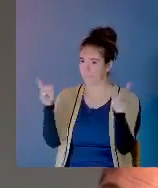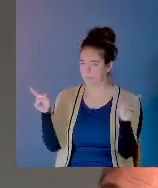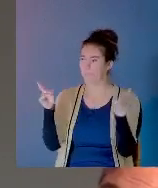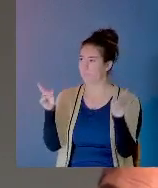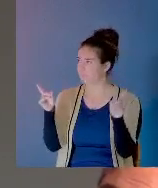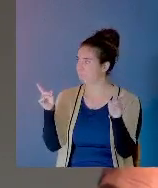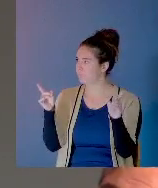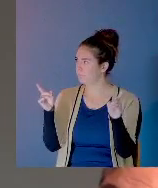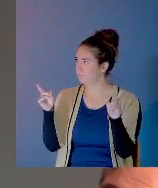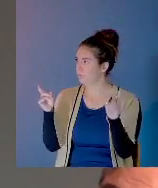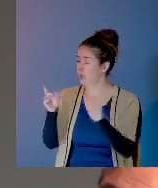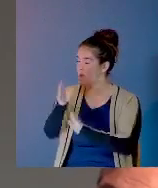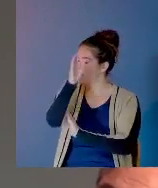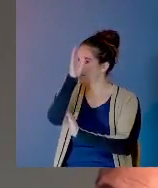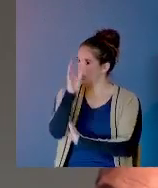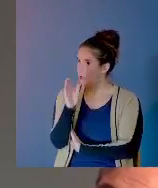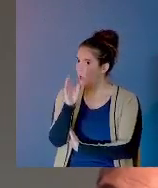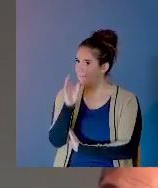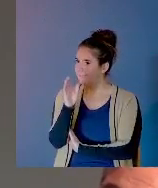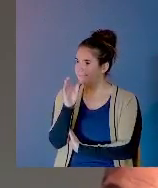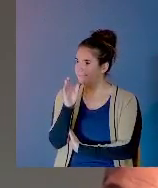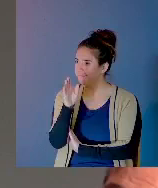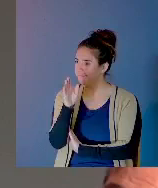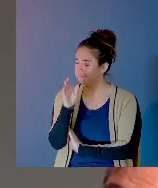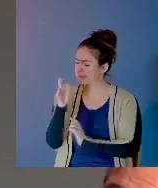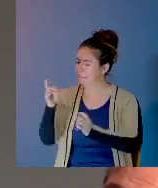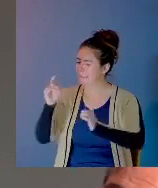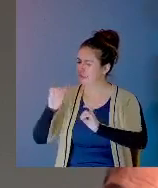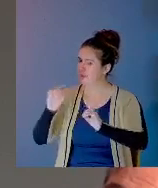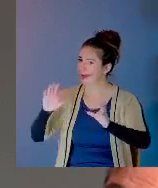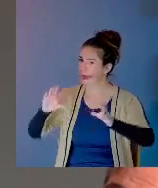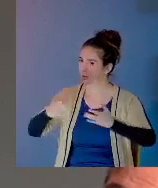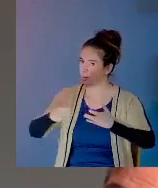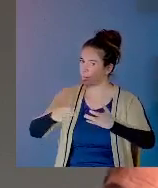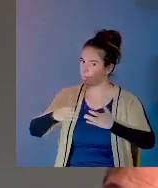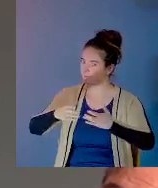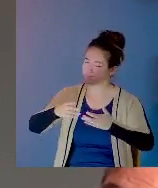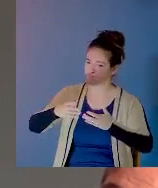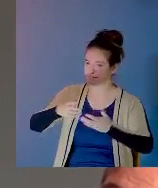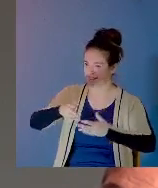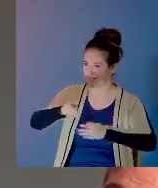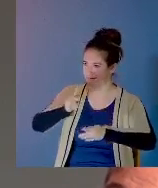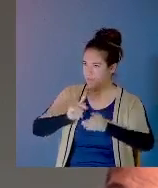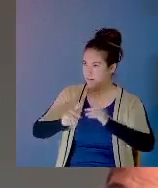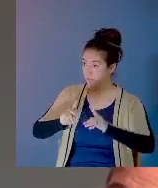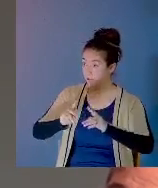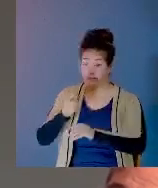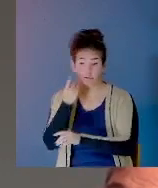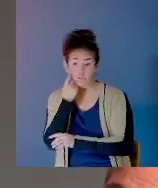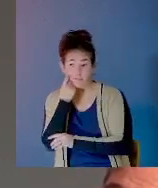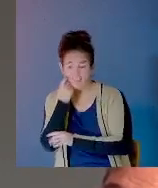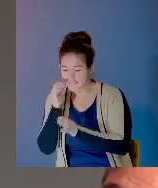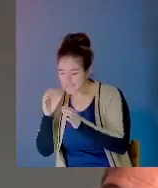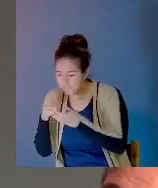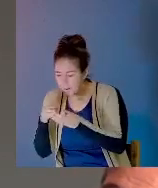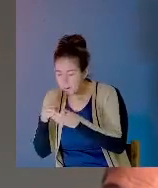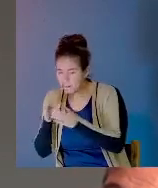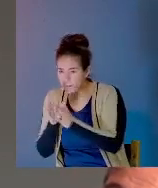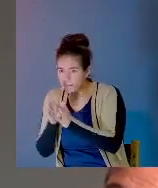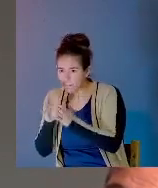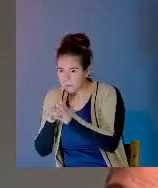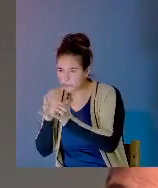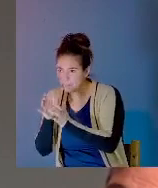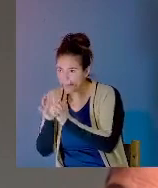God has given me that group for 2.5 years, and he's just recently given me another small little Bible study group